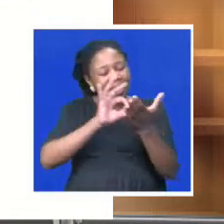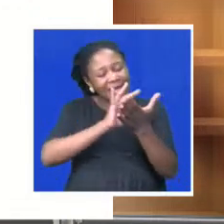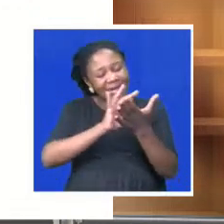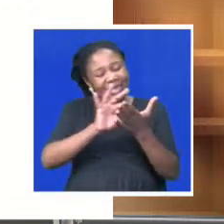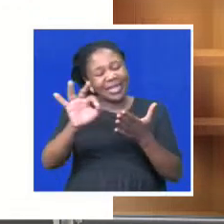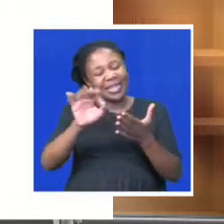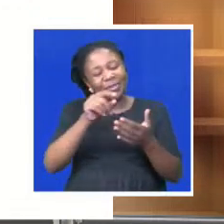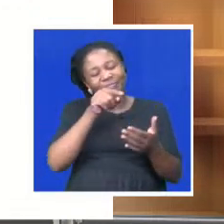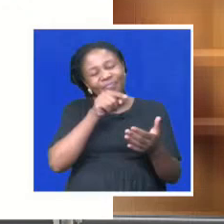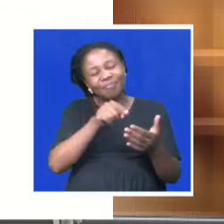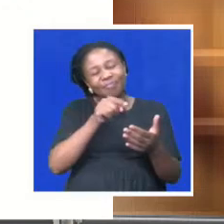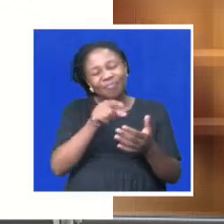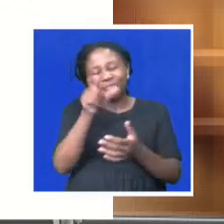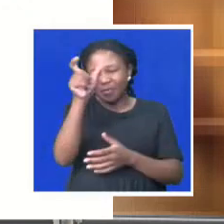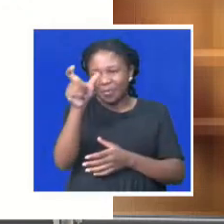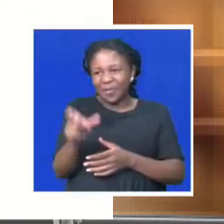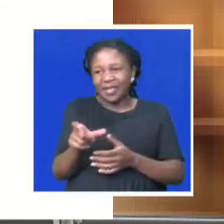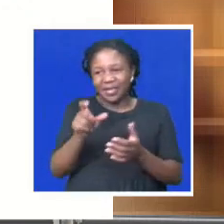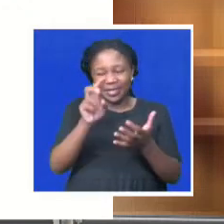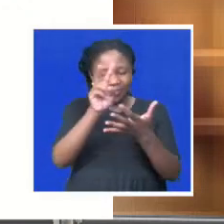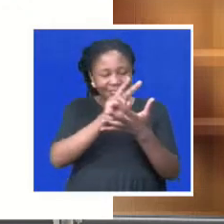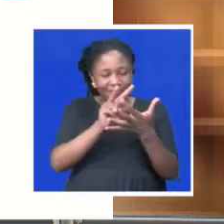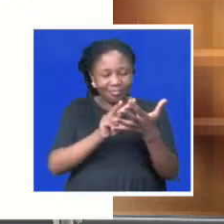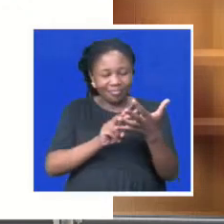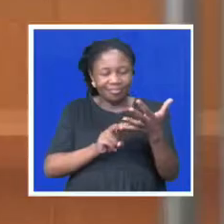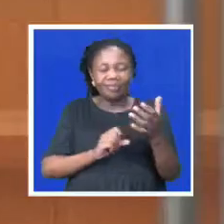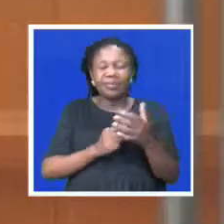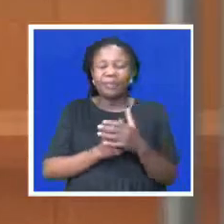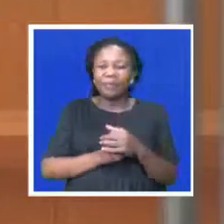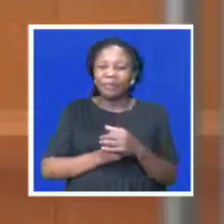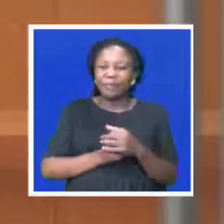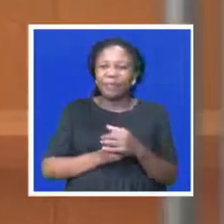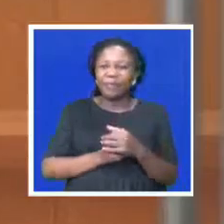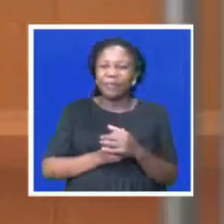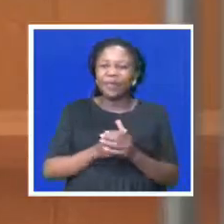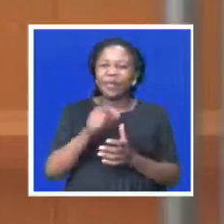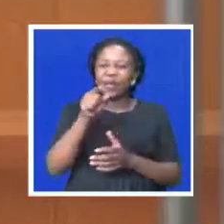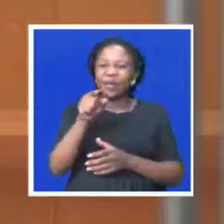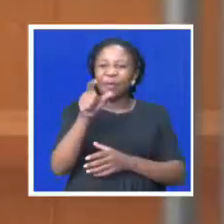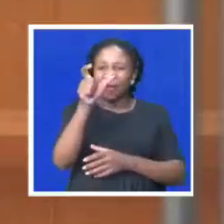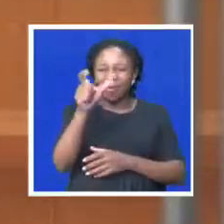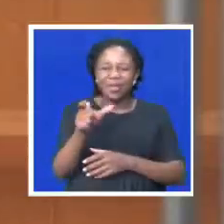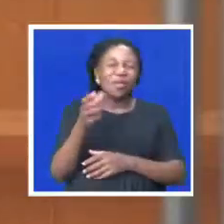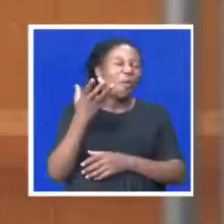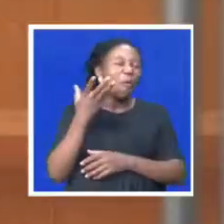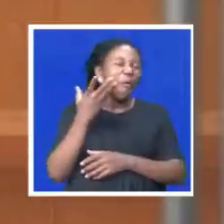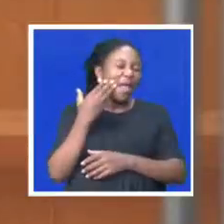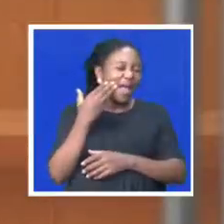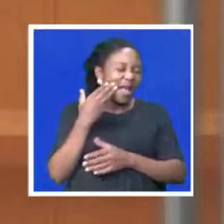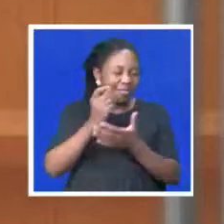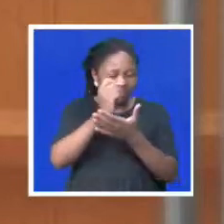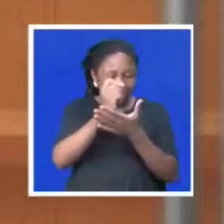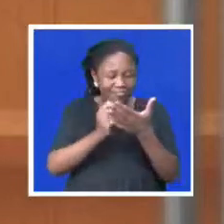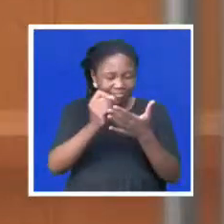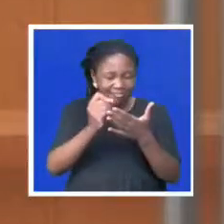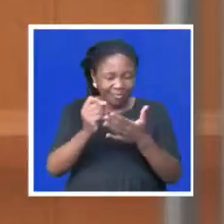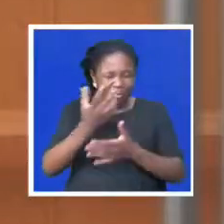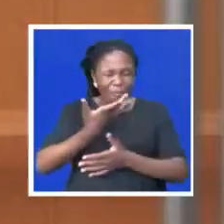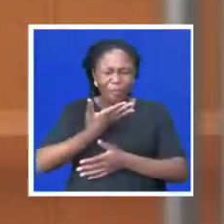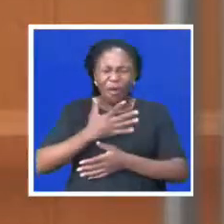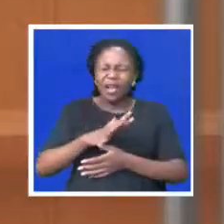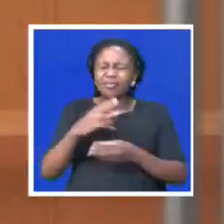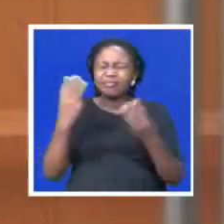the intended purpose of the writer when writing that particular text? So there should be a